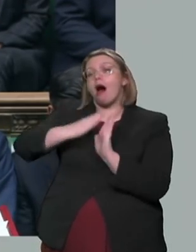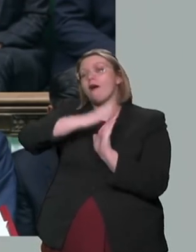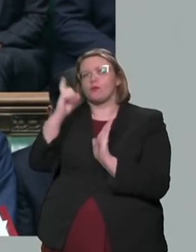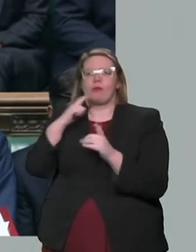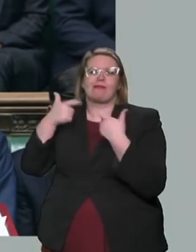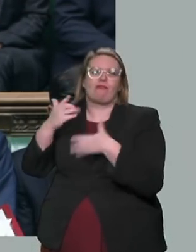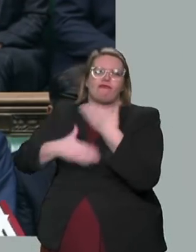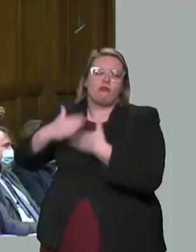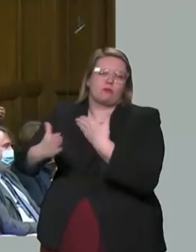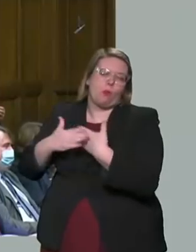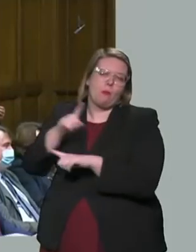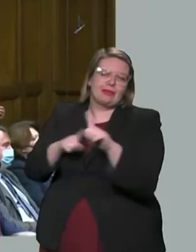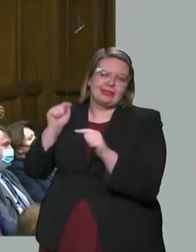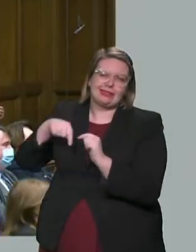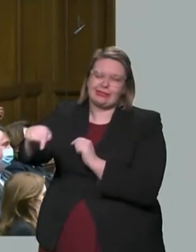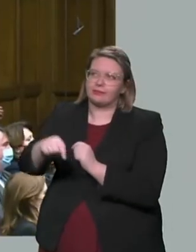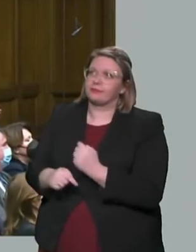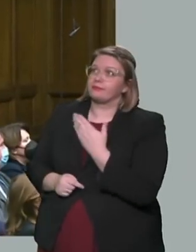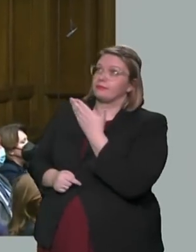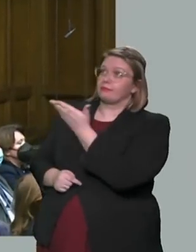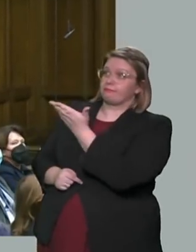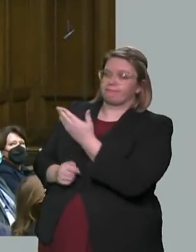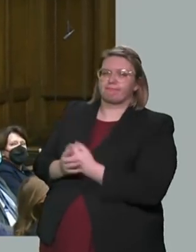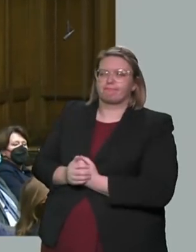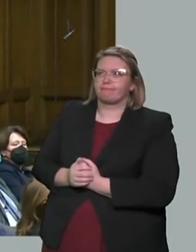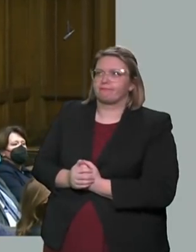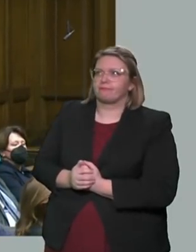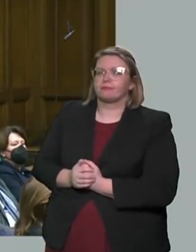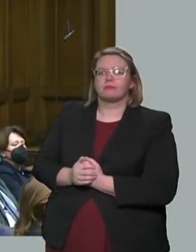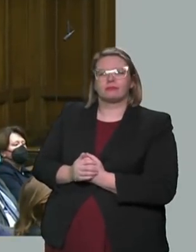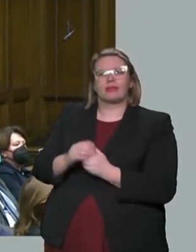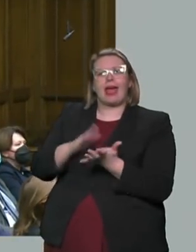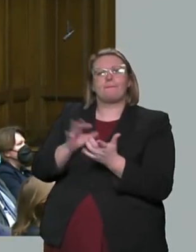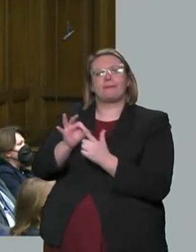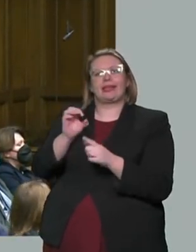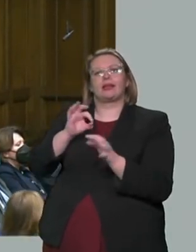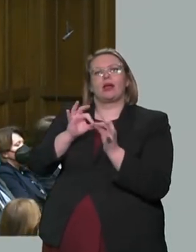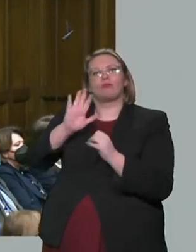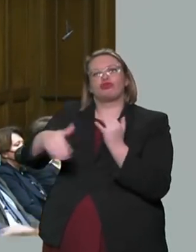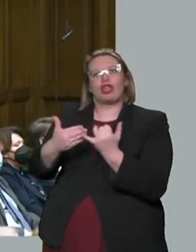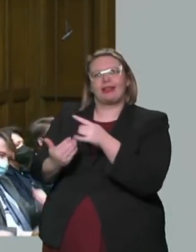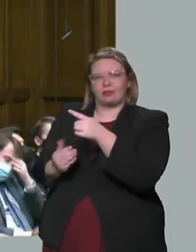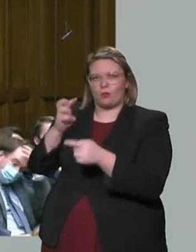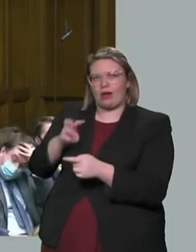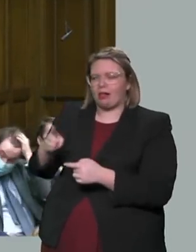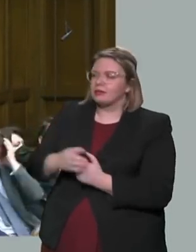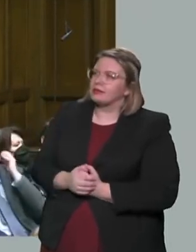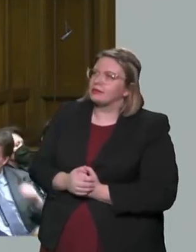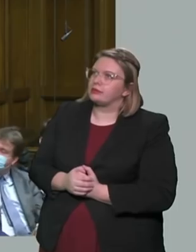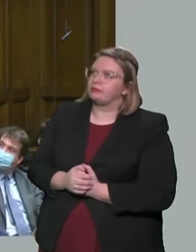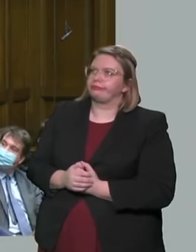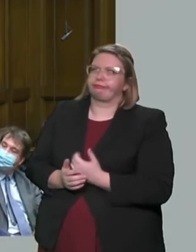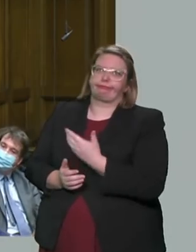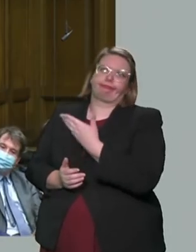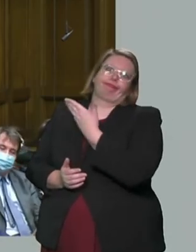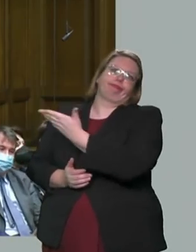meeting later today. Dr. Jamie. Thank you, Mr. Speaker. Sadiq Khan's TfL in tatters and the Welsh